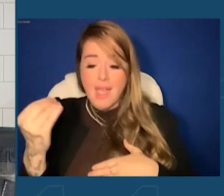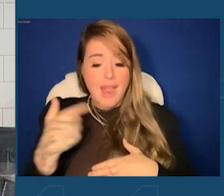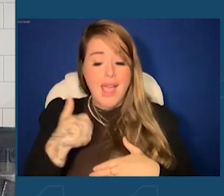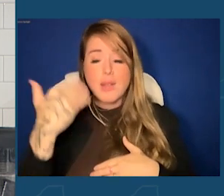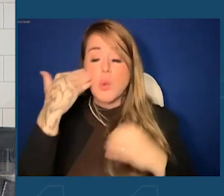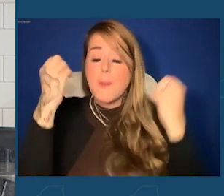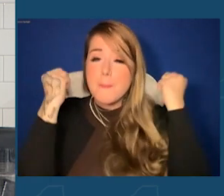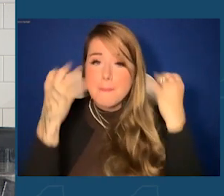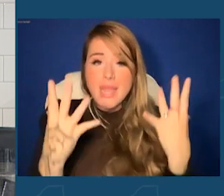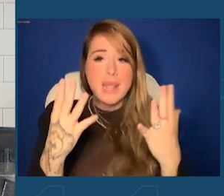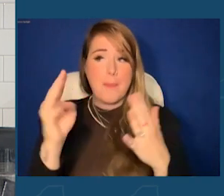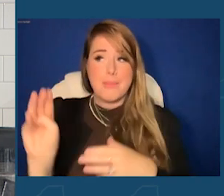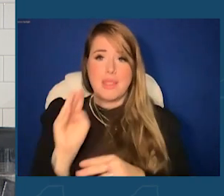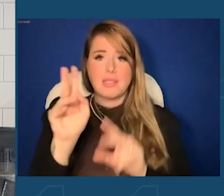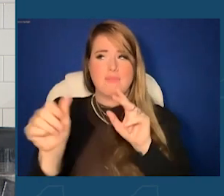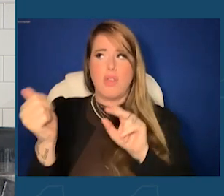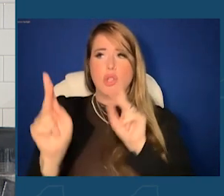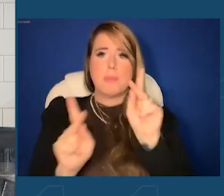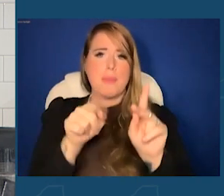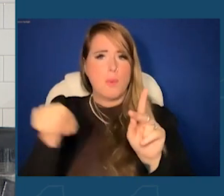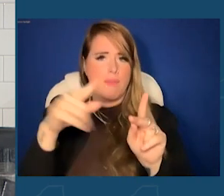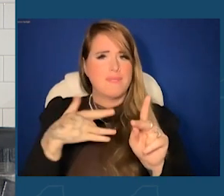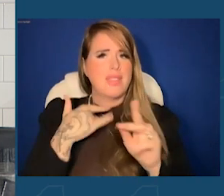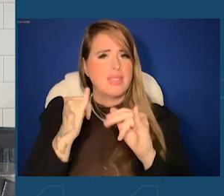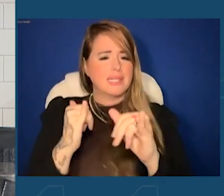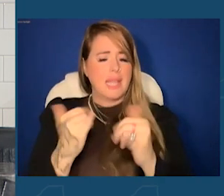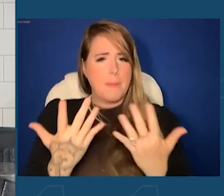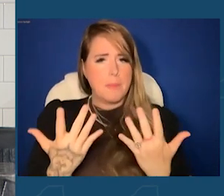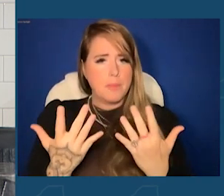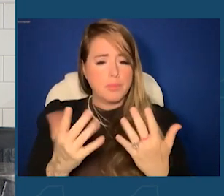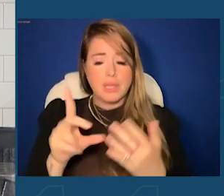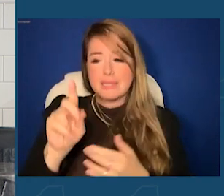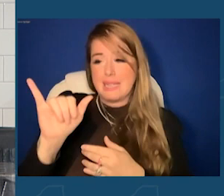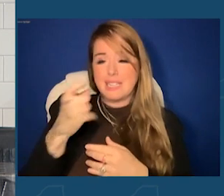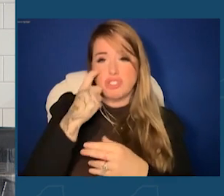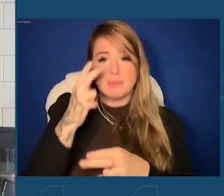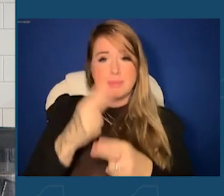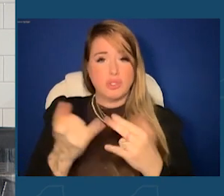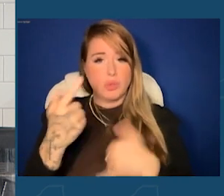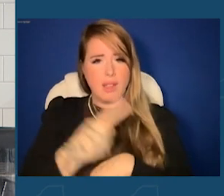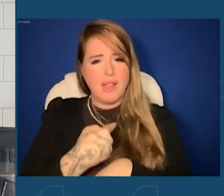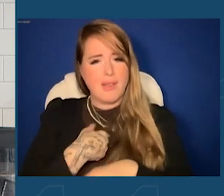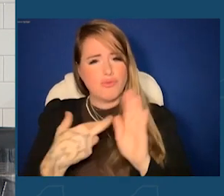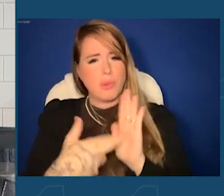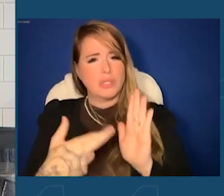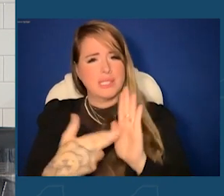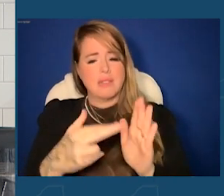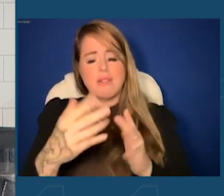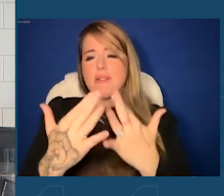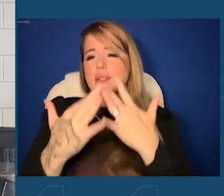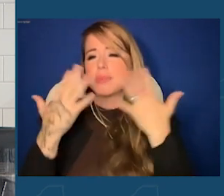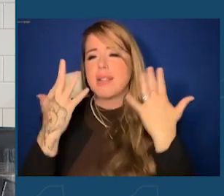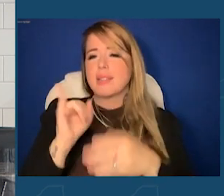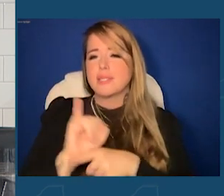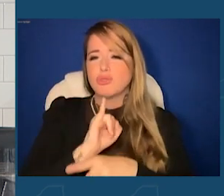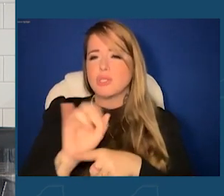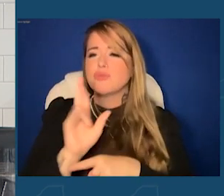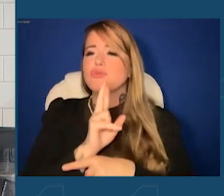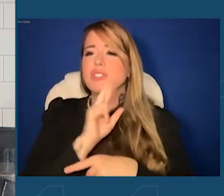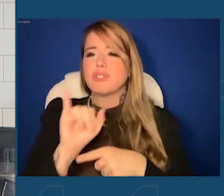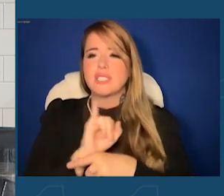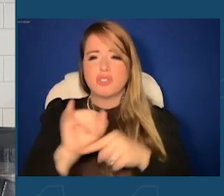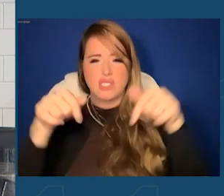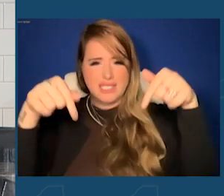other people. Now today, like Danny said, I represent the city's hospitality industry, the restaurant industry right here in New York.